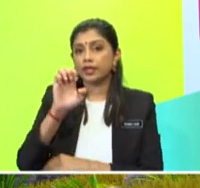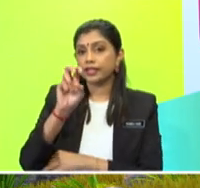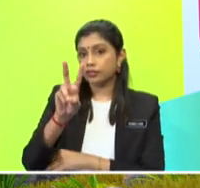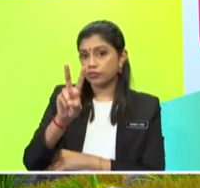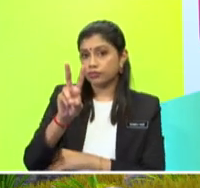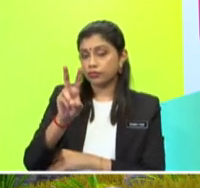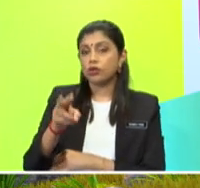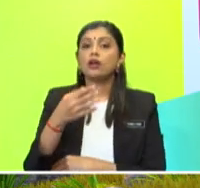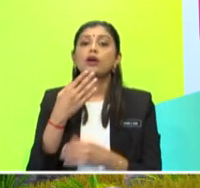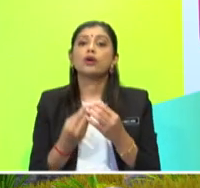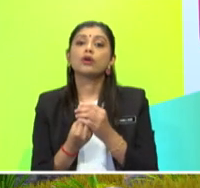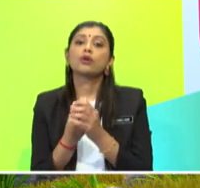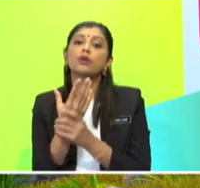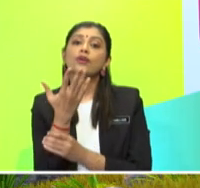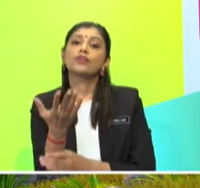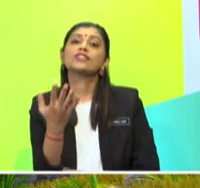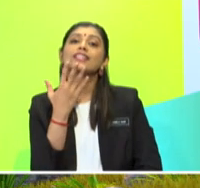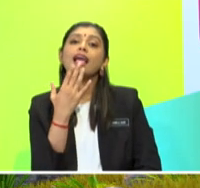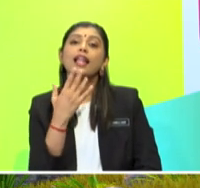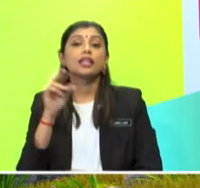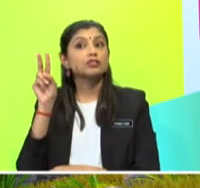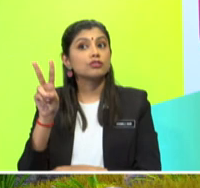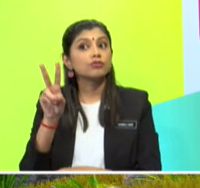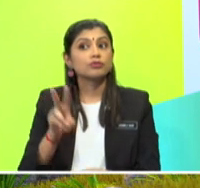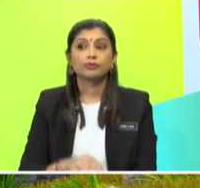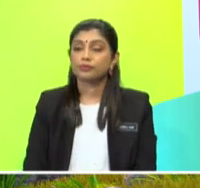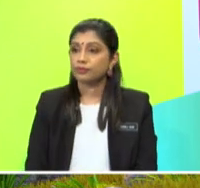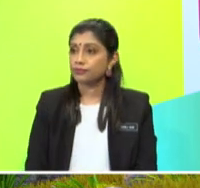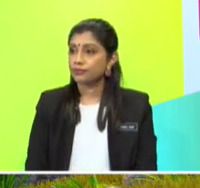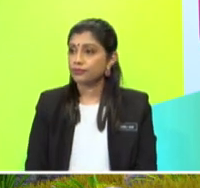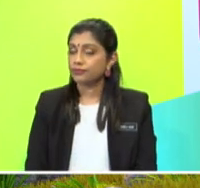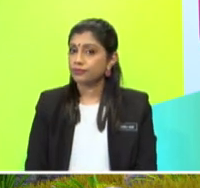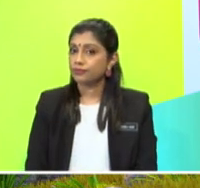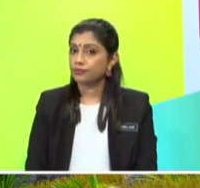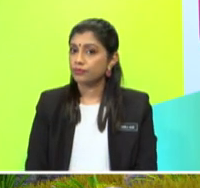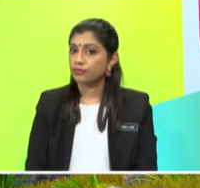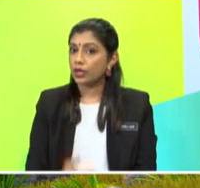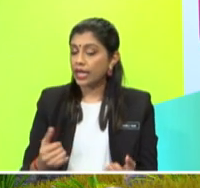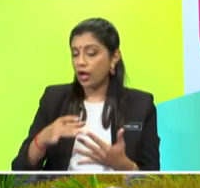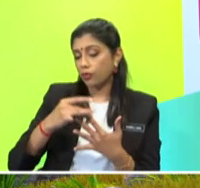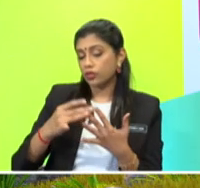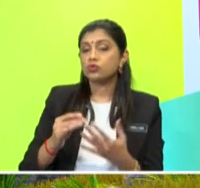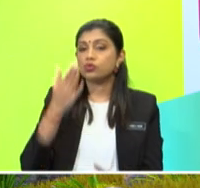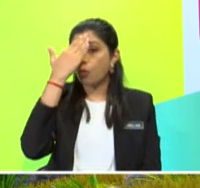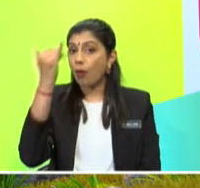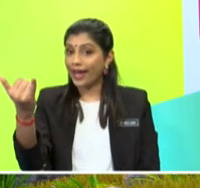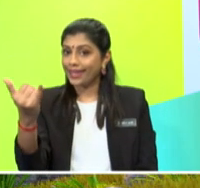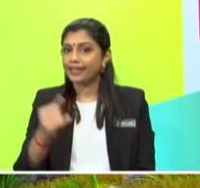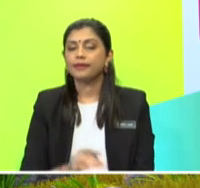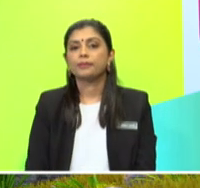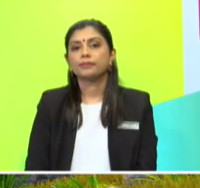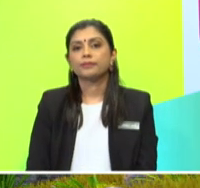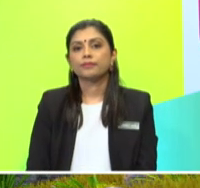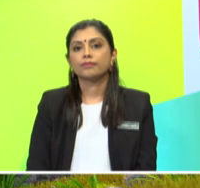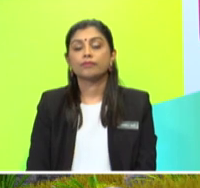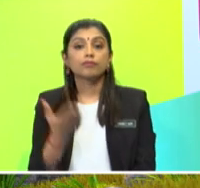color 2. So let us grow using how, what, and why. And I'm going to choose why. And the question is,